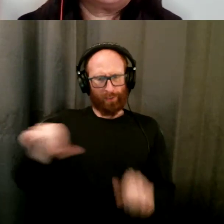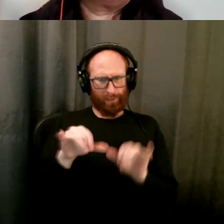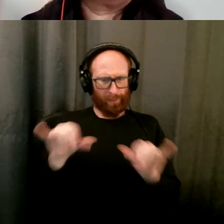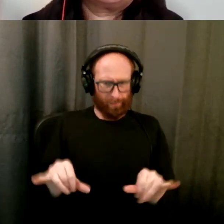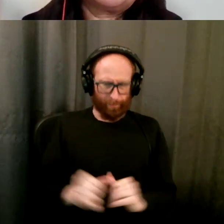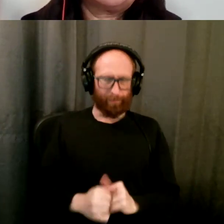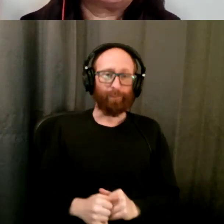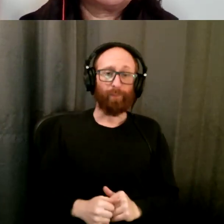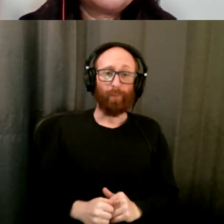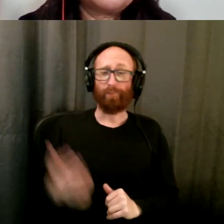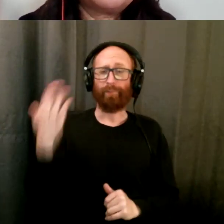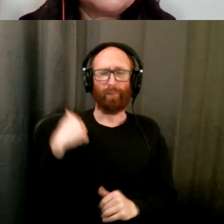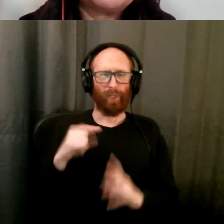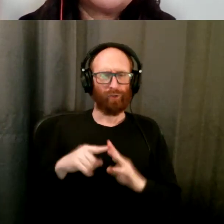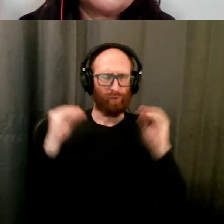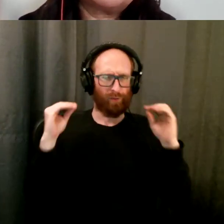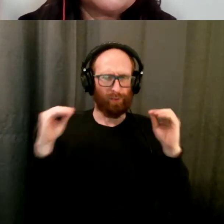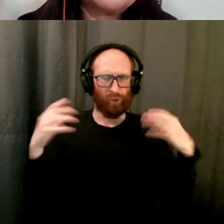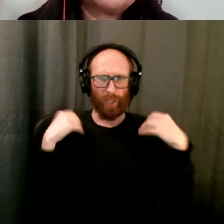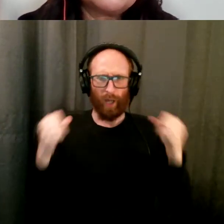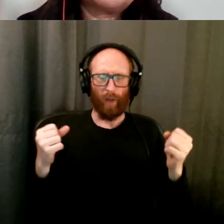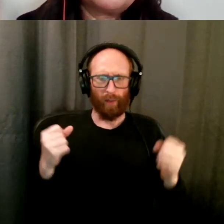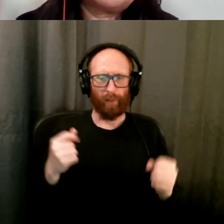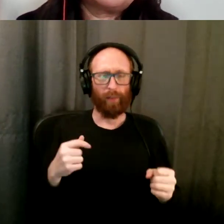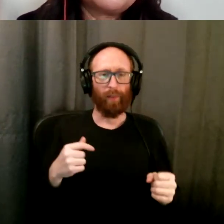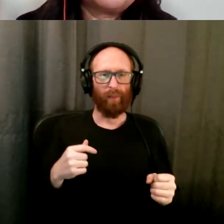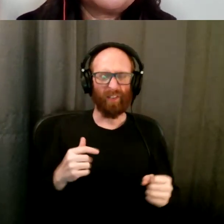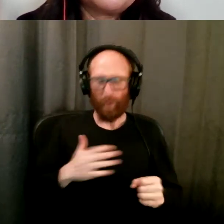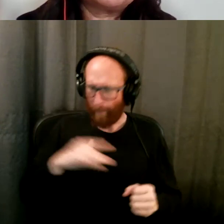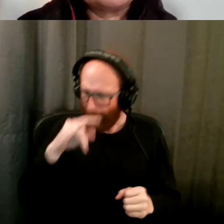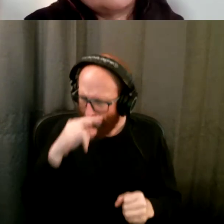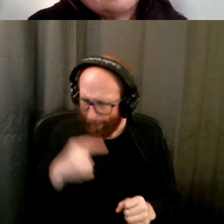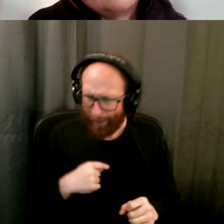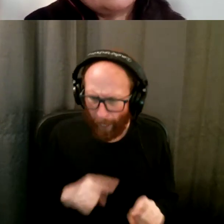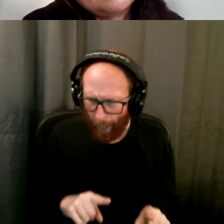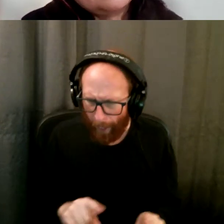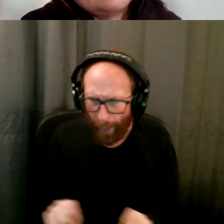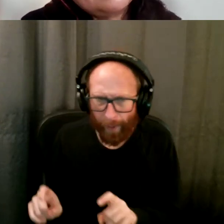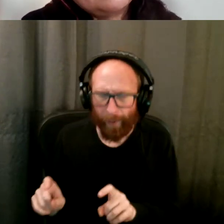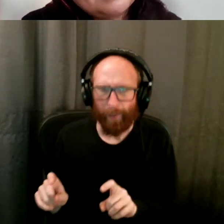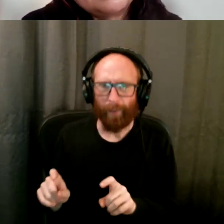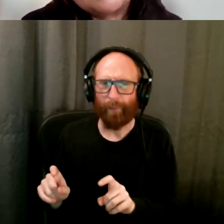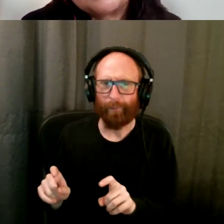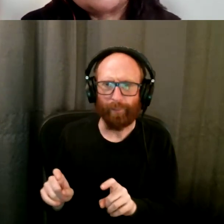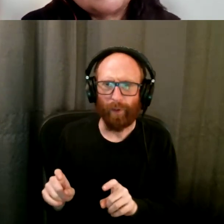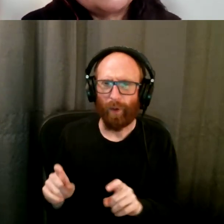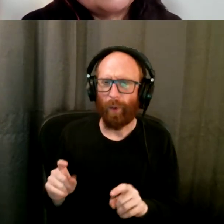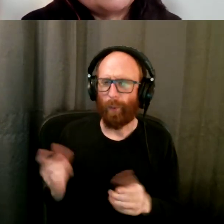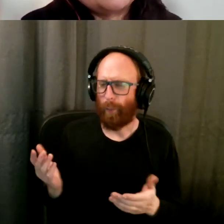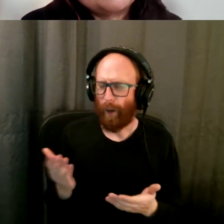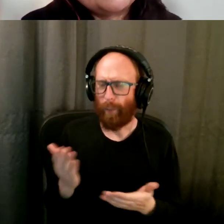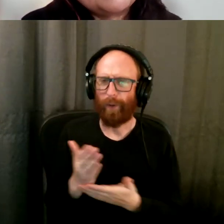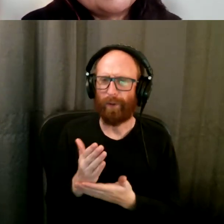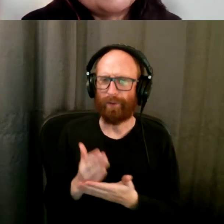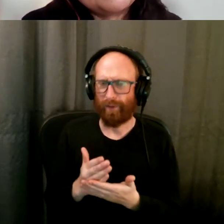started teaching health, I had asked my own kids, I said, what were some of the things that